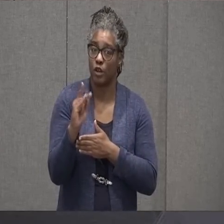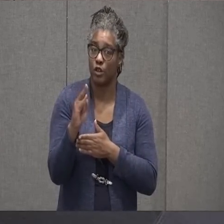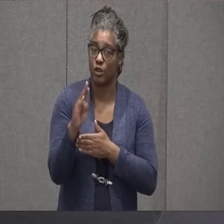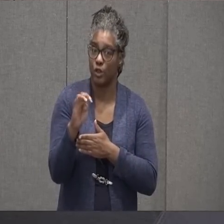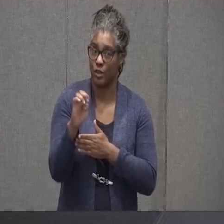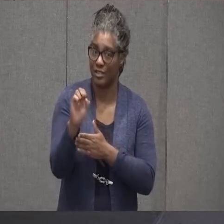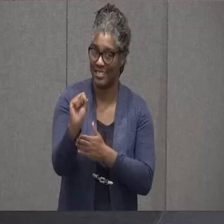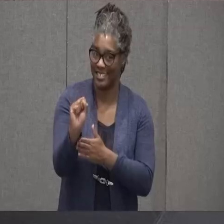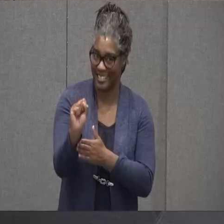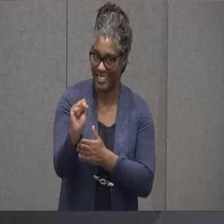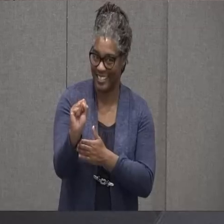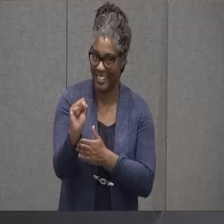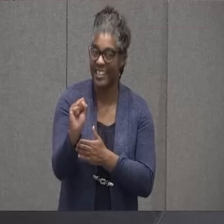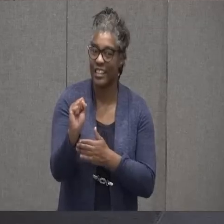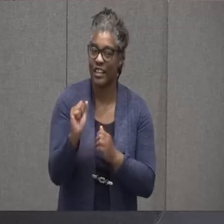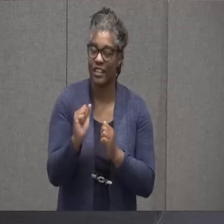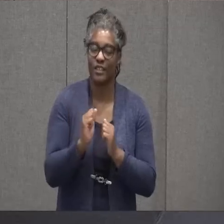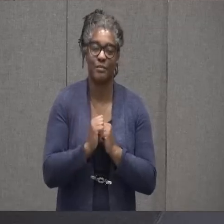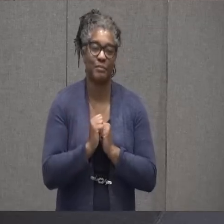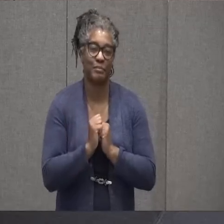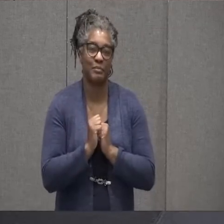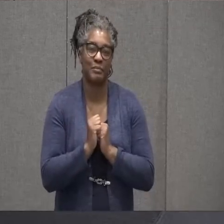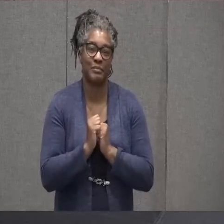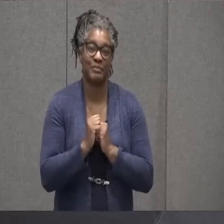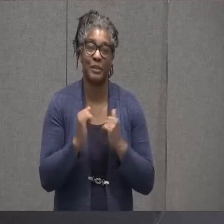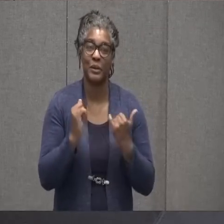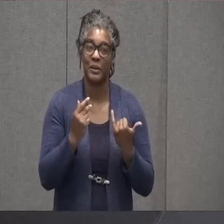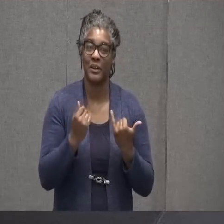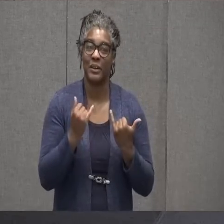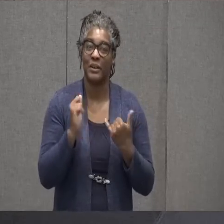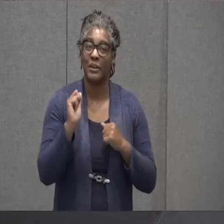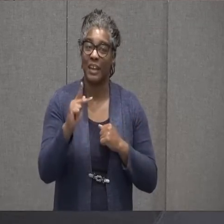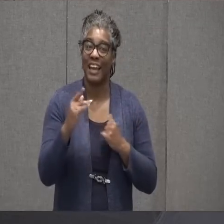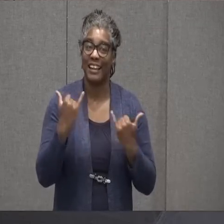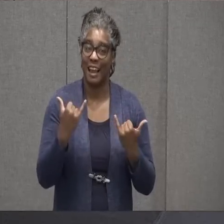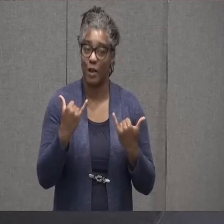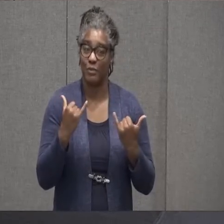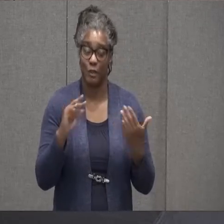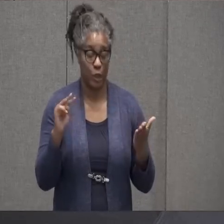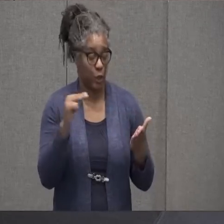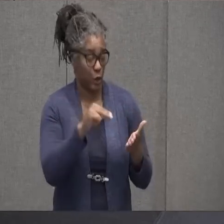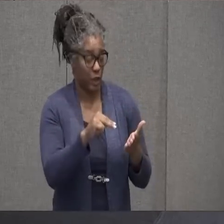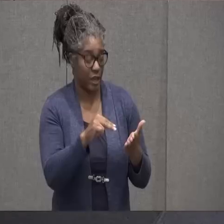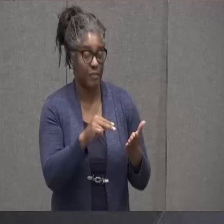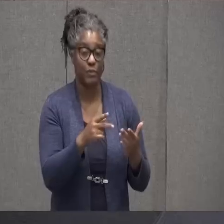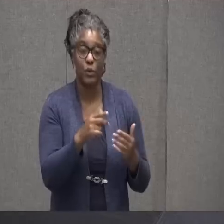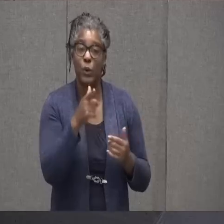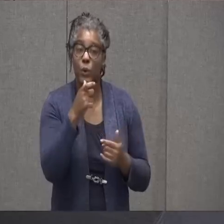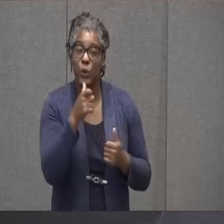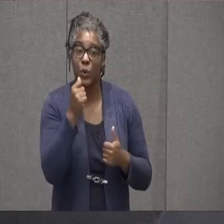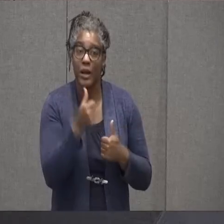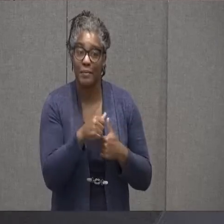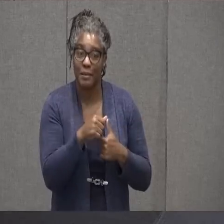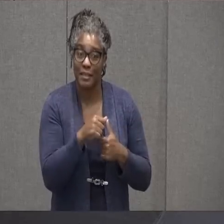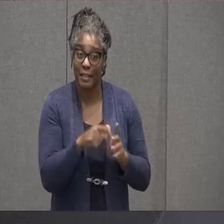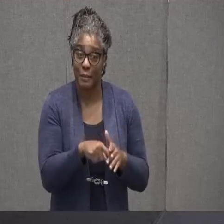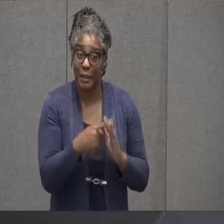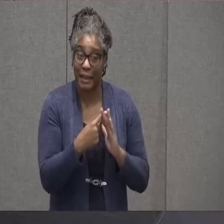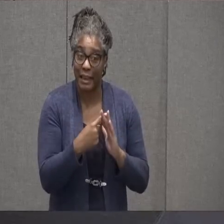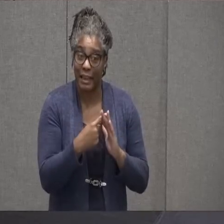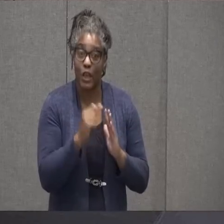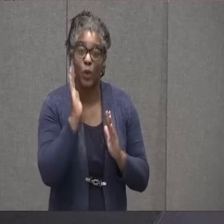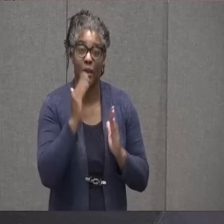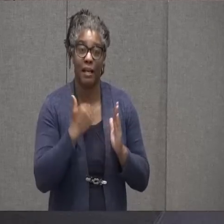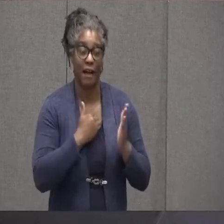Okay, so let's look. Who remembers that one of the first things at the beginning is always a table